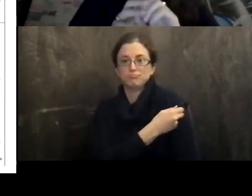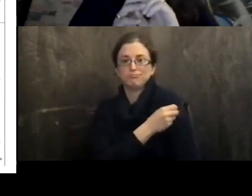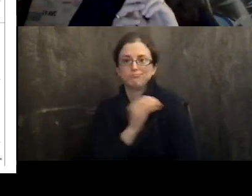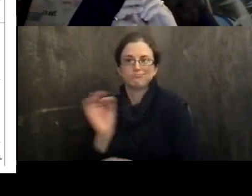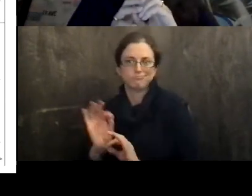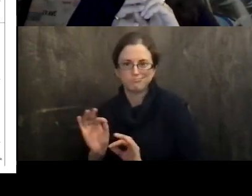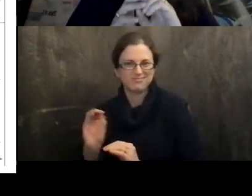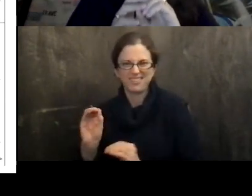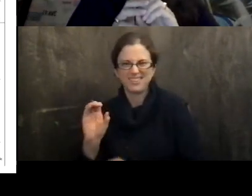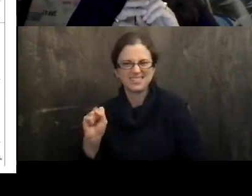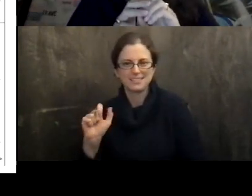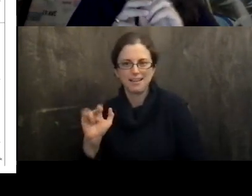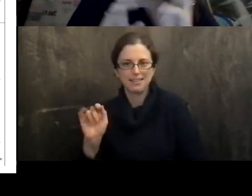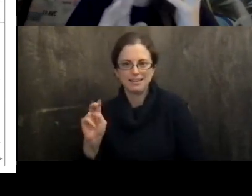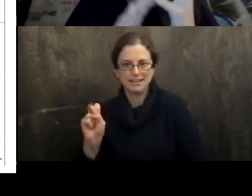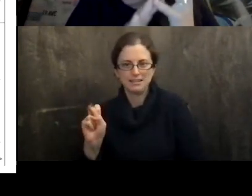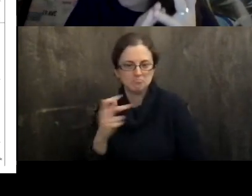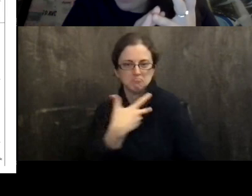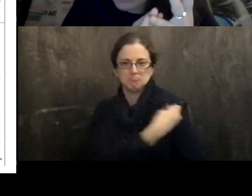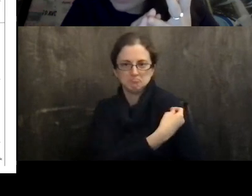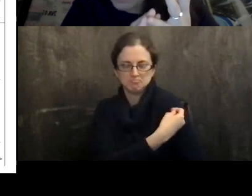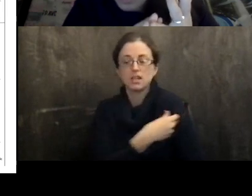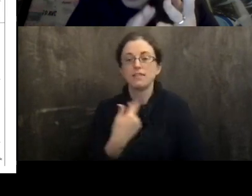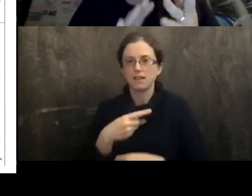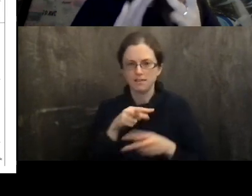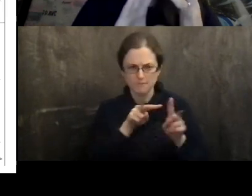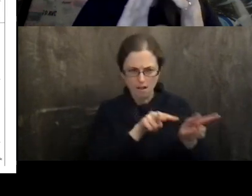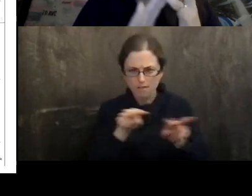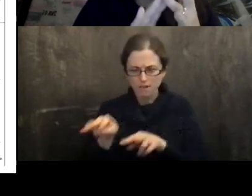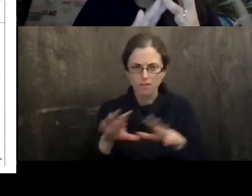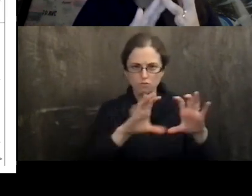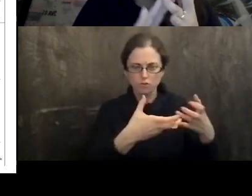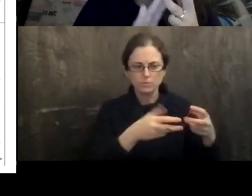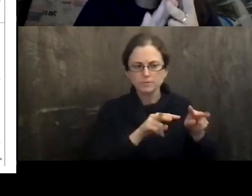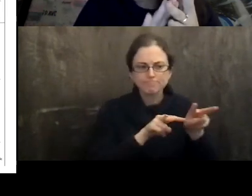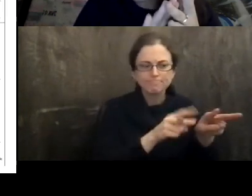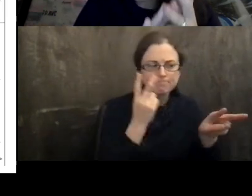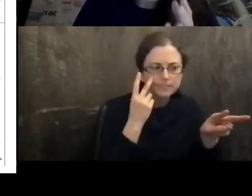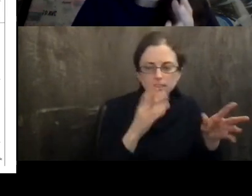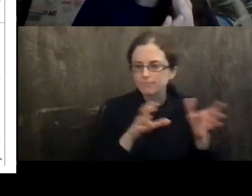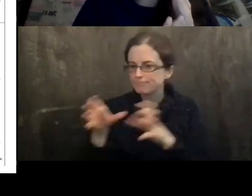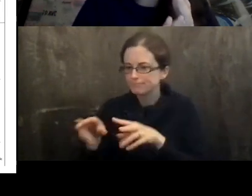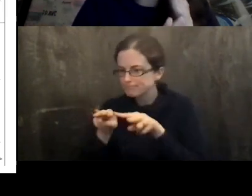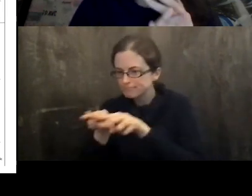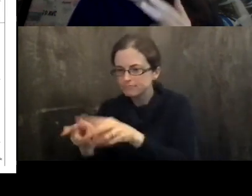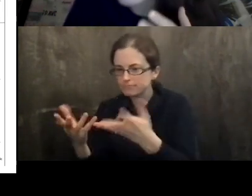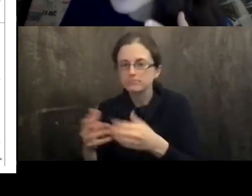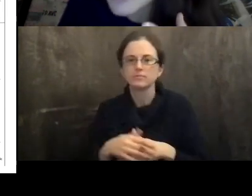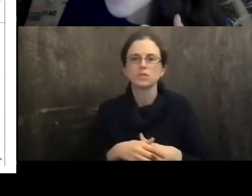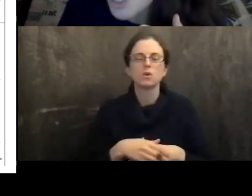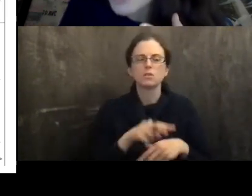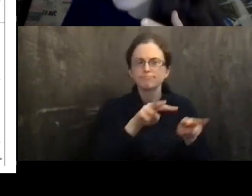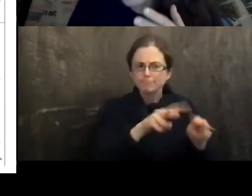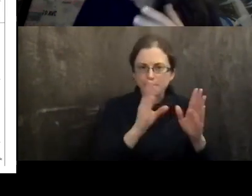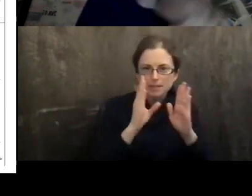over time and they look for side effects. And then they also look for whether the